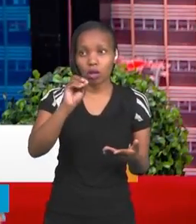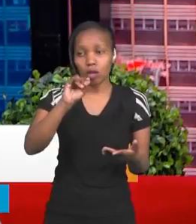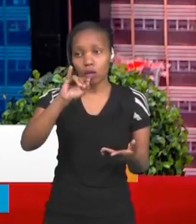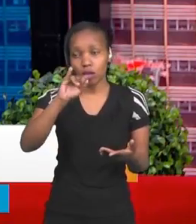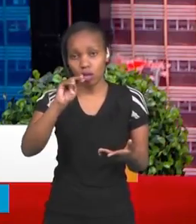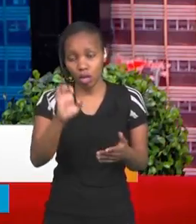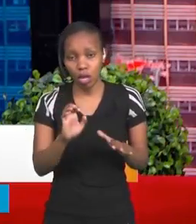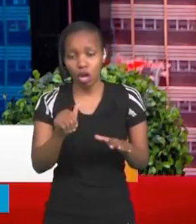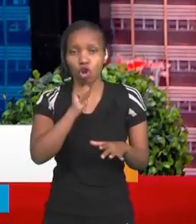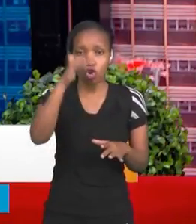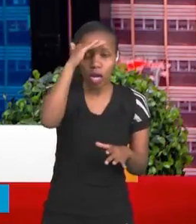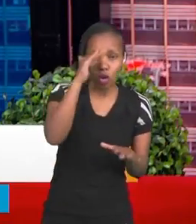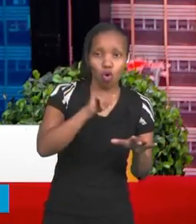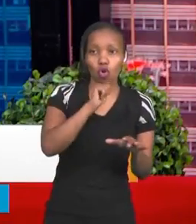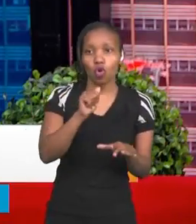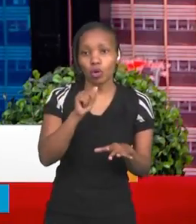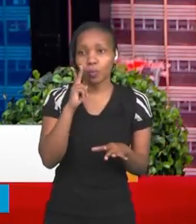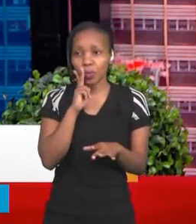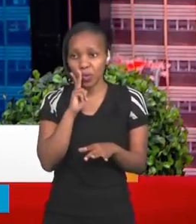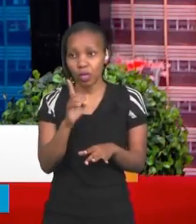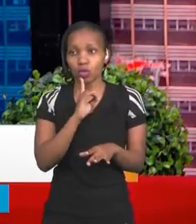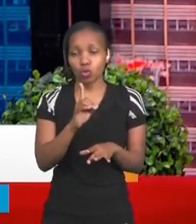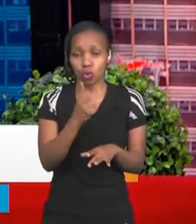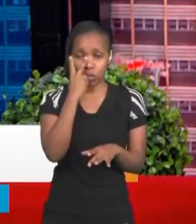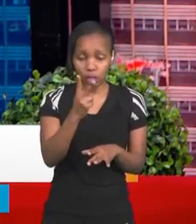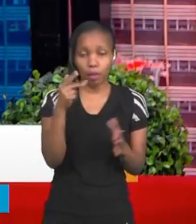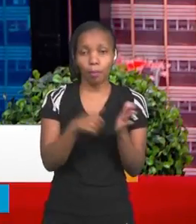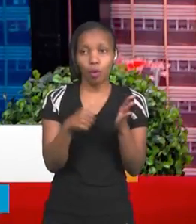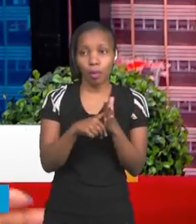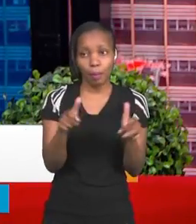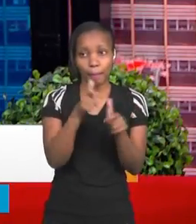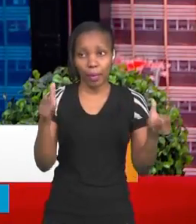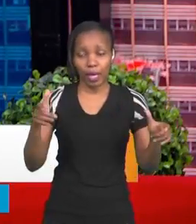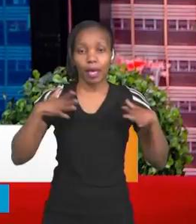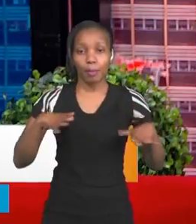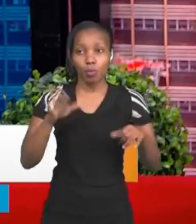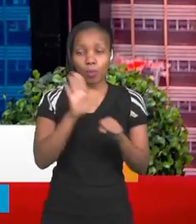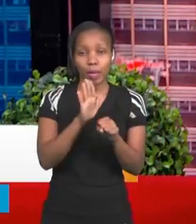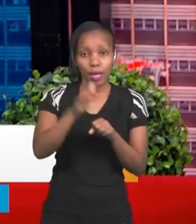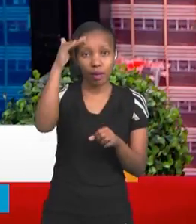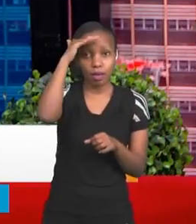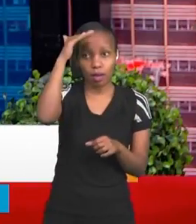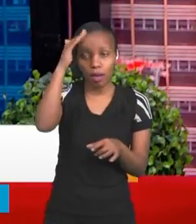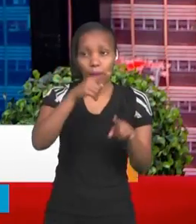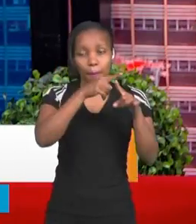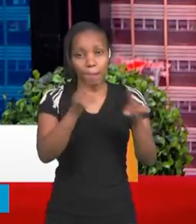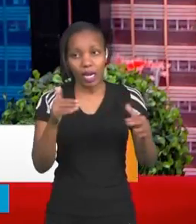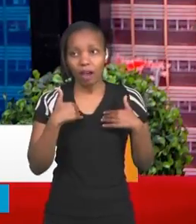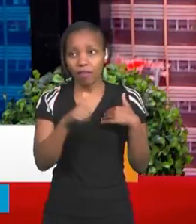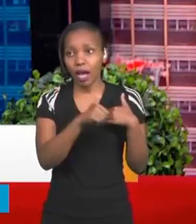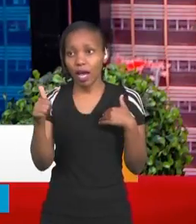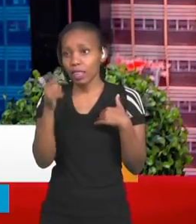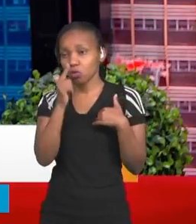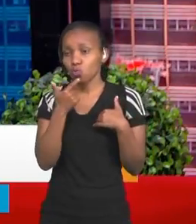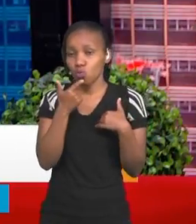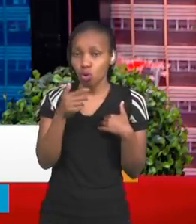not tobacco. Mm-hmm. So that just shows you the magnitude of the problem. Wow. Because there are a lot of people who drink. Okay. But then you have those ones who then now go into the